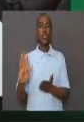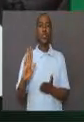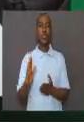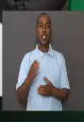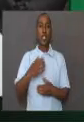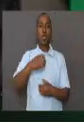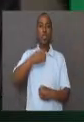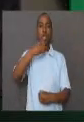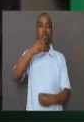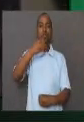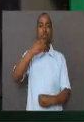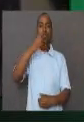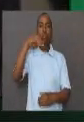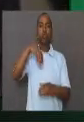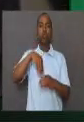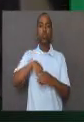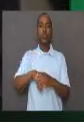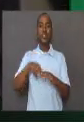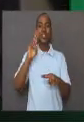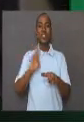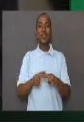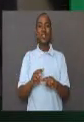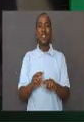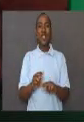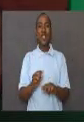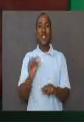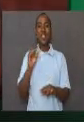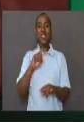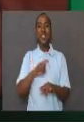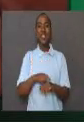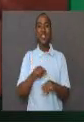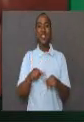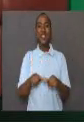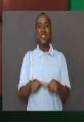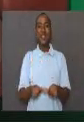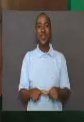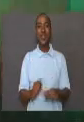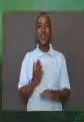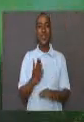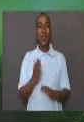bottles and remains for some time so it can mature.